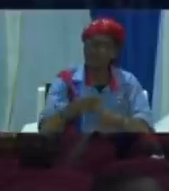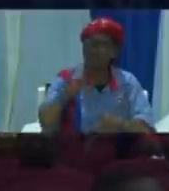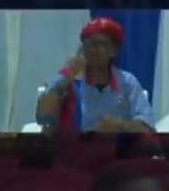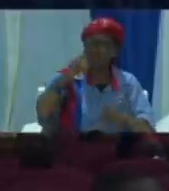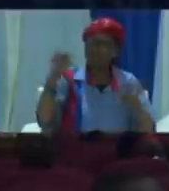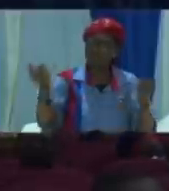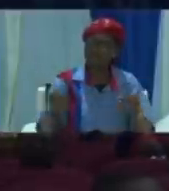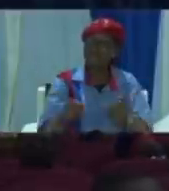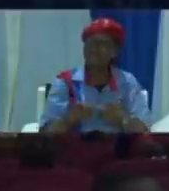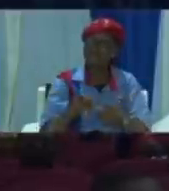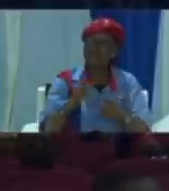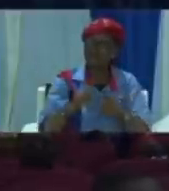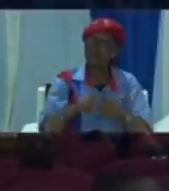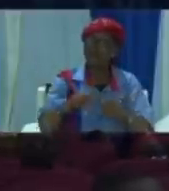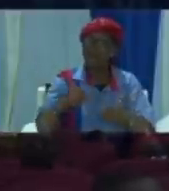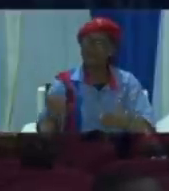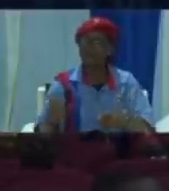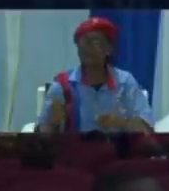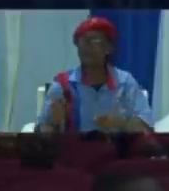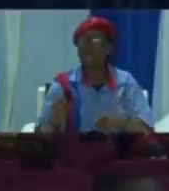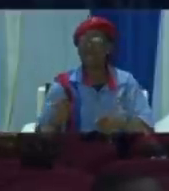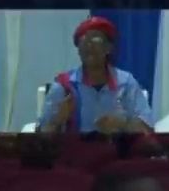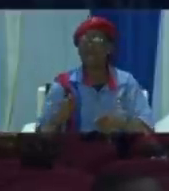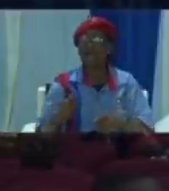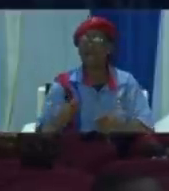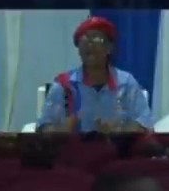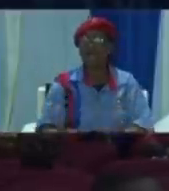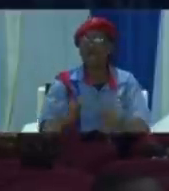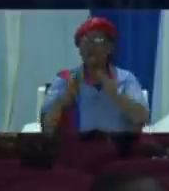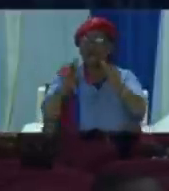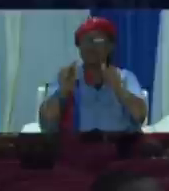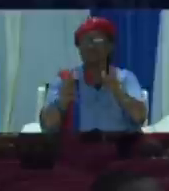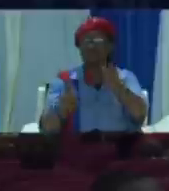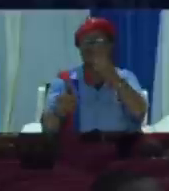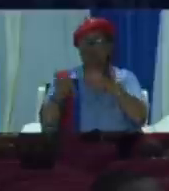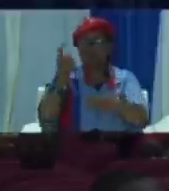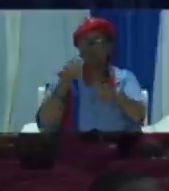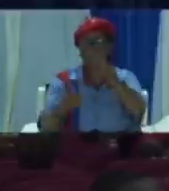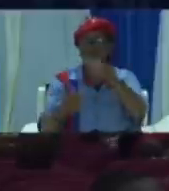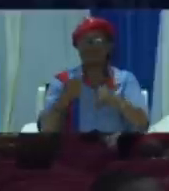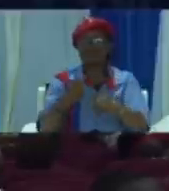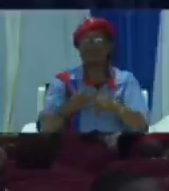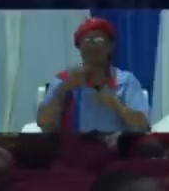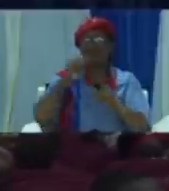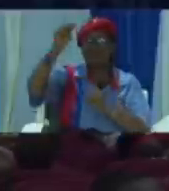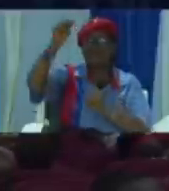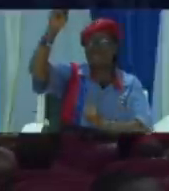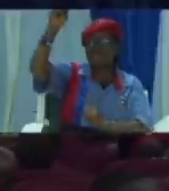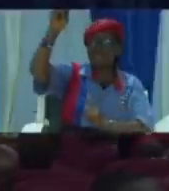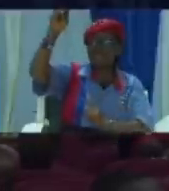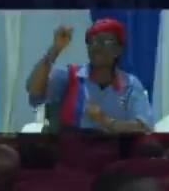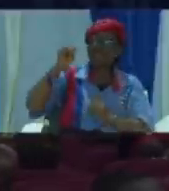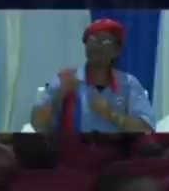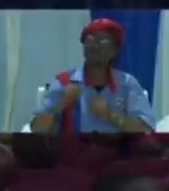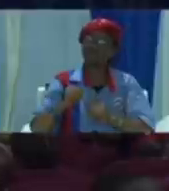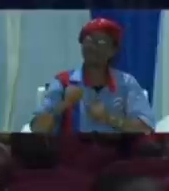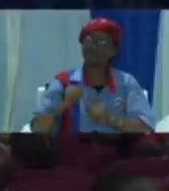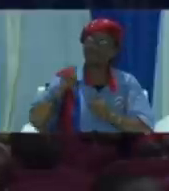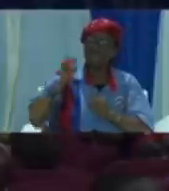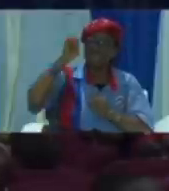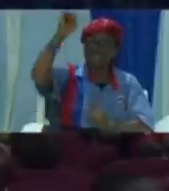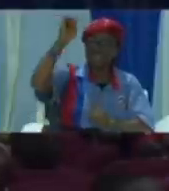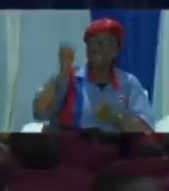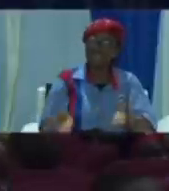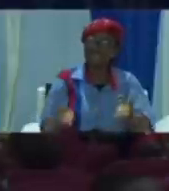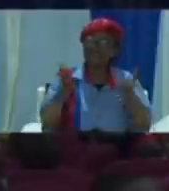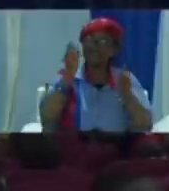another. Promotion comes from him. He lifts one up, brings